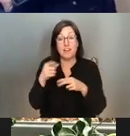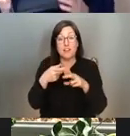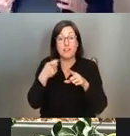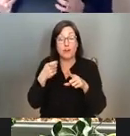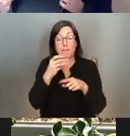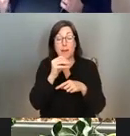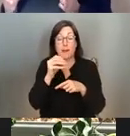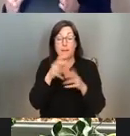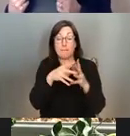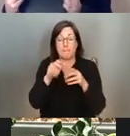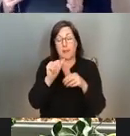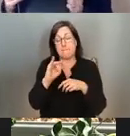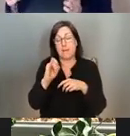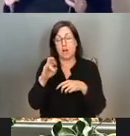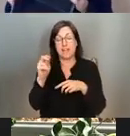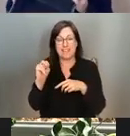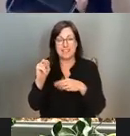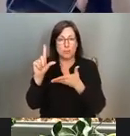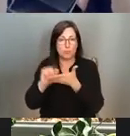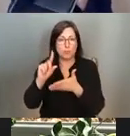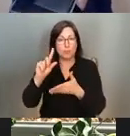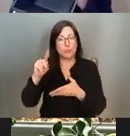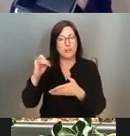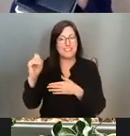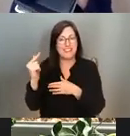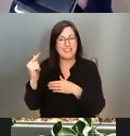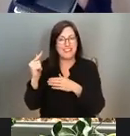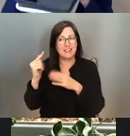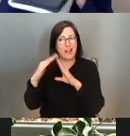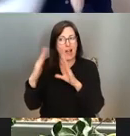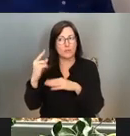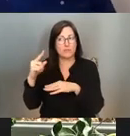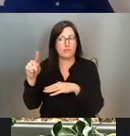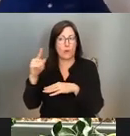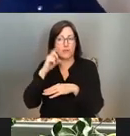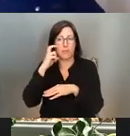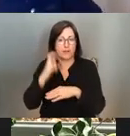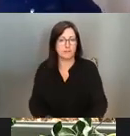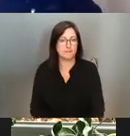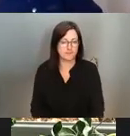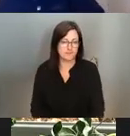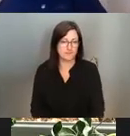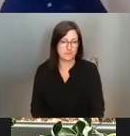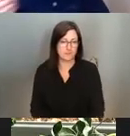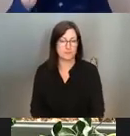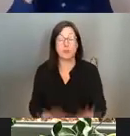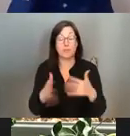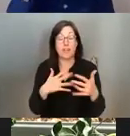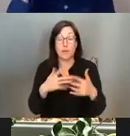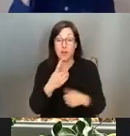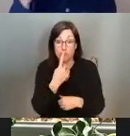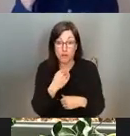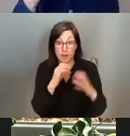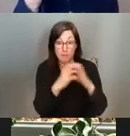for the Blind. They are soft for reasons of safety and for carrying around. But you can see the red ball just